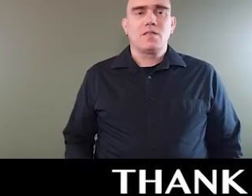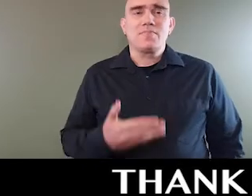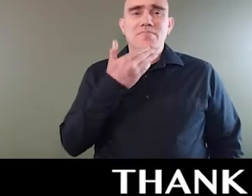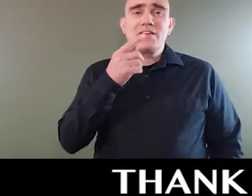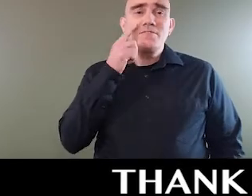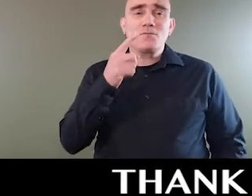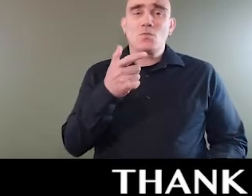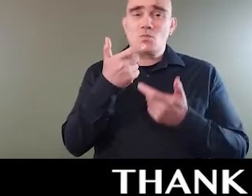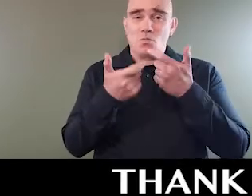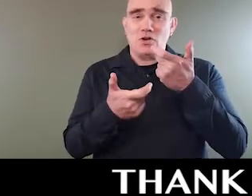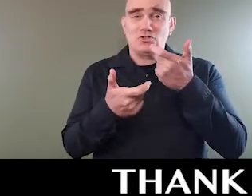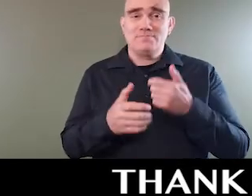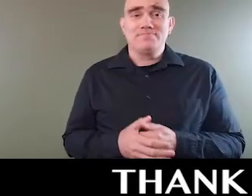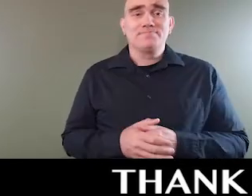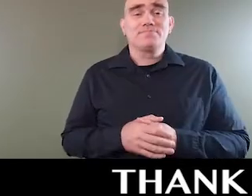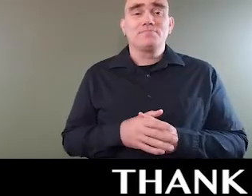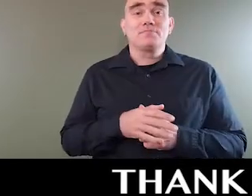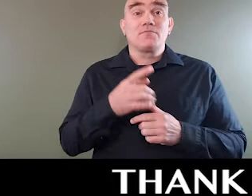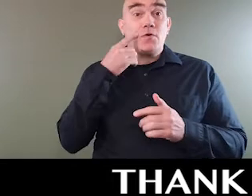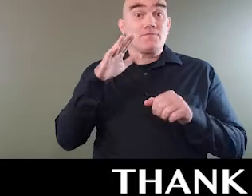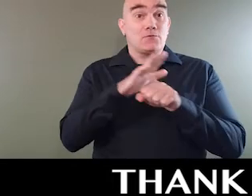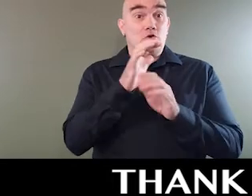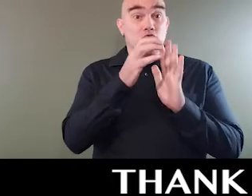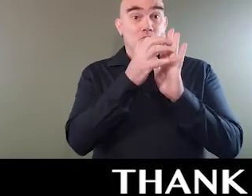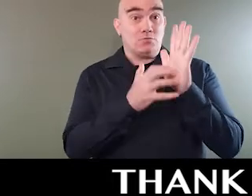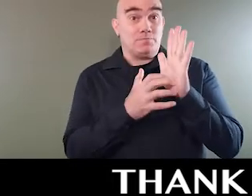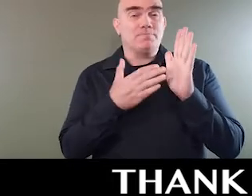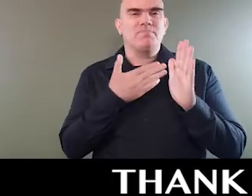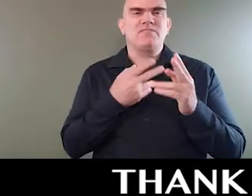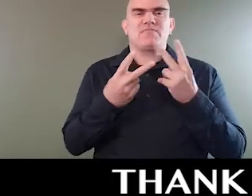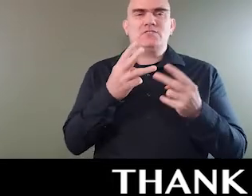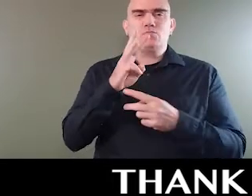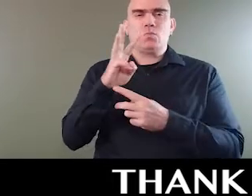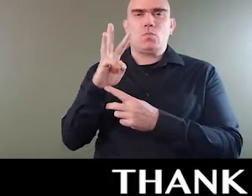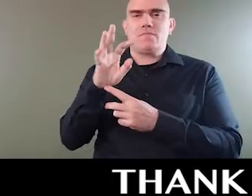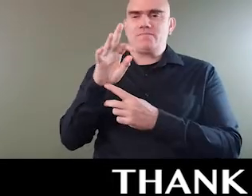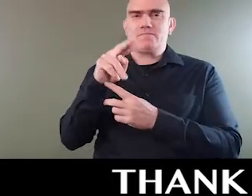Thank you for watching, and for a full transcript, visit